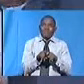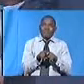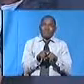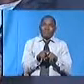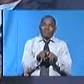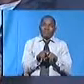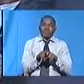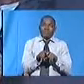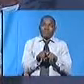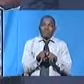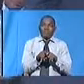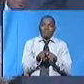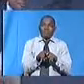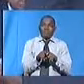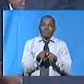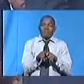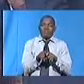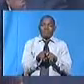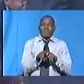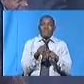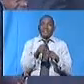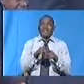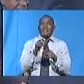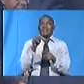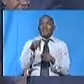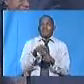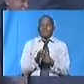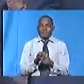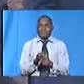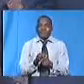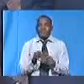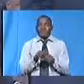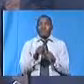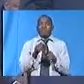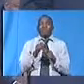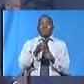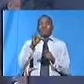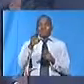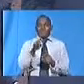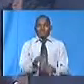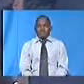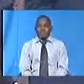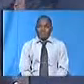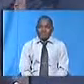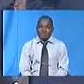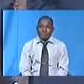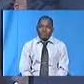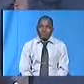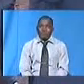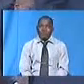yes, my Lord, I'm sure I'll finish before then, my Lord, and Dr. Farijan.